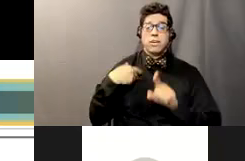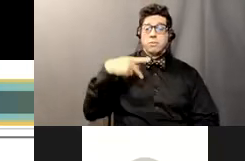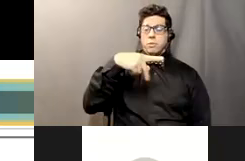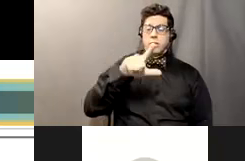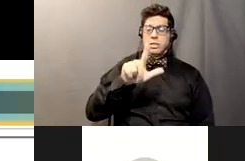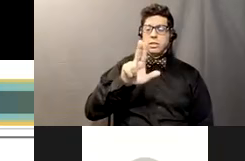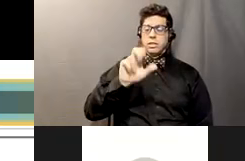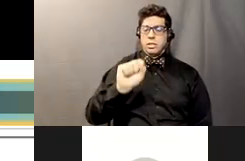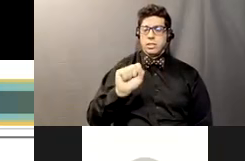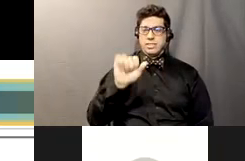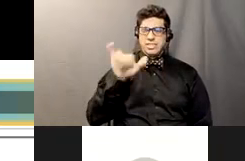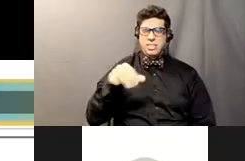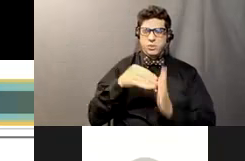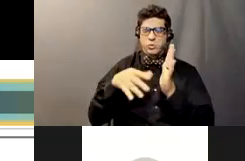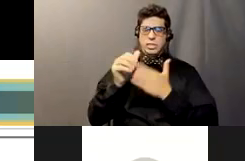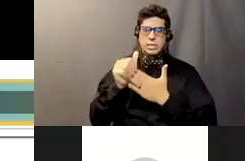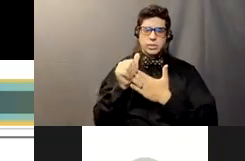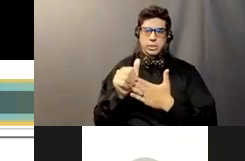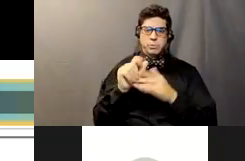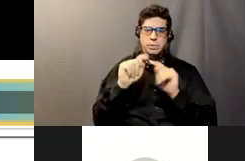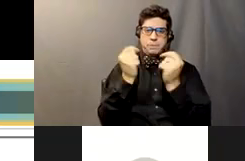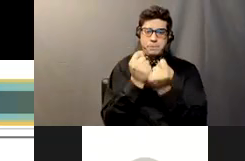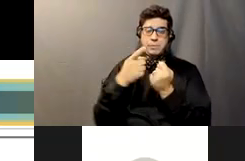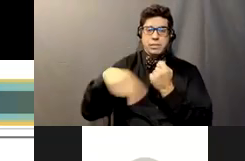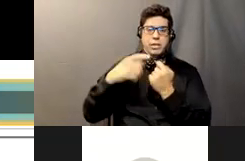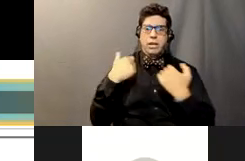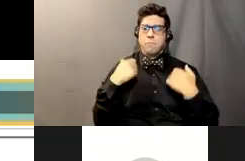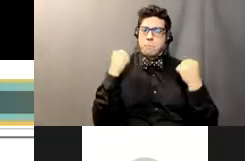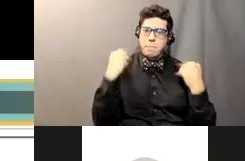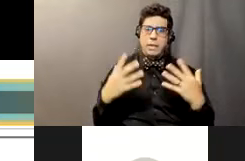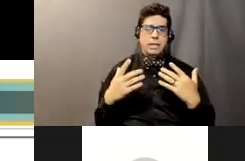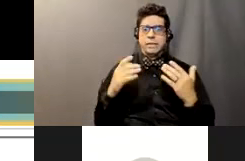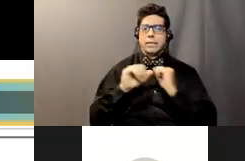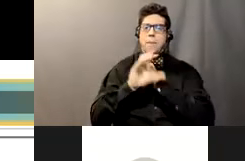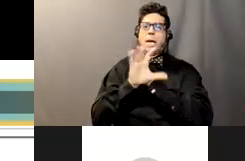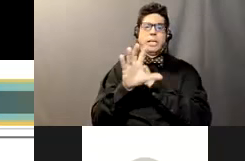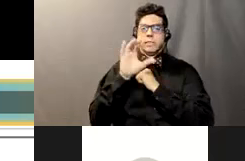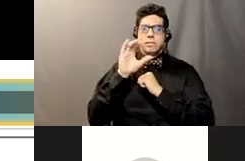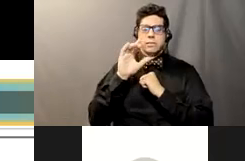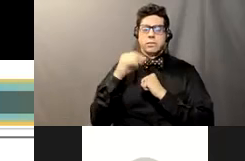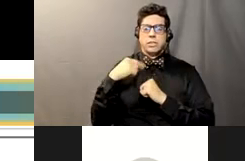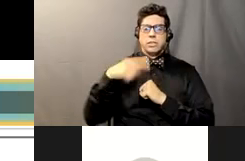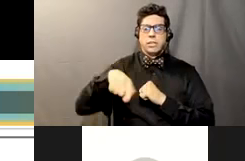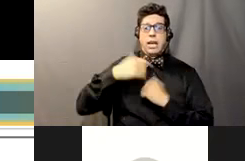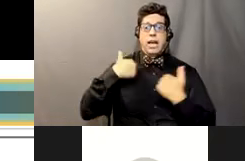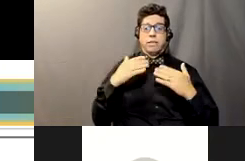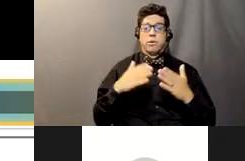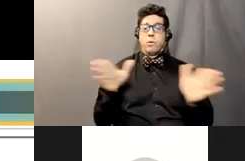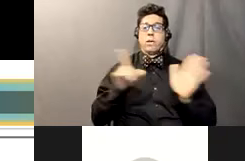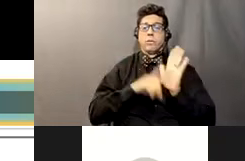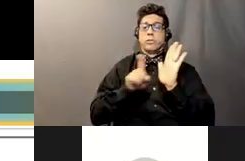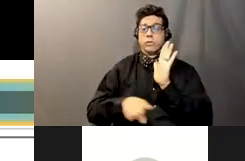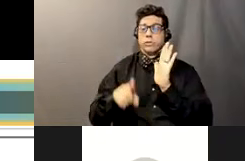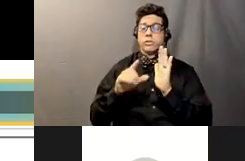leadership teams on campus that do a variety of campaigns. Over the summer, they did a YPAR research study and on